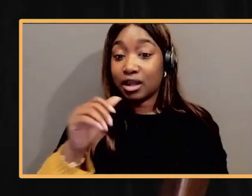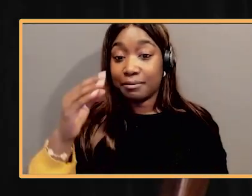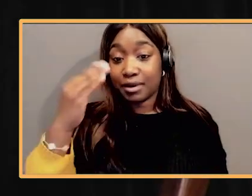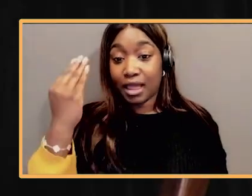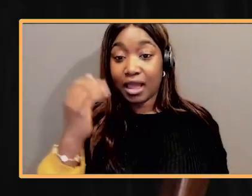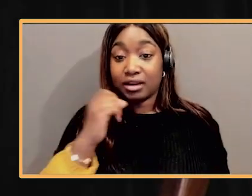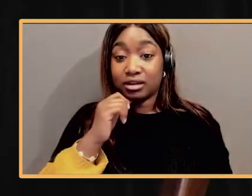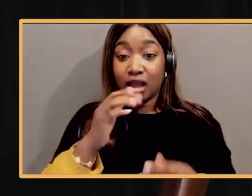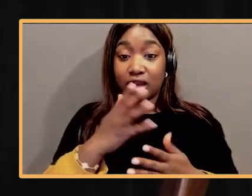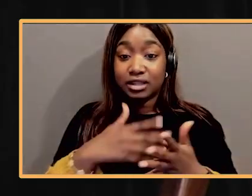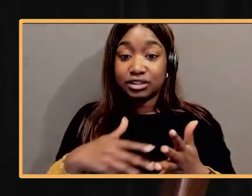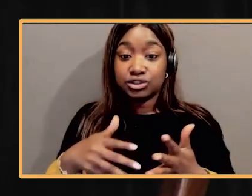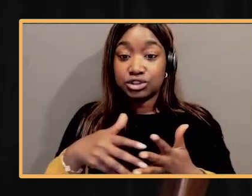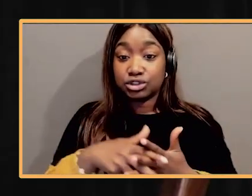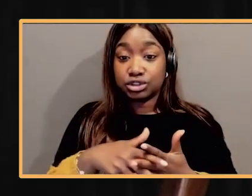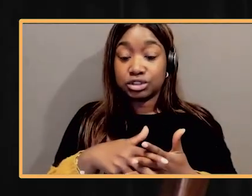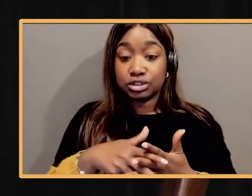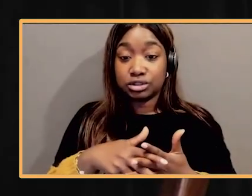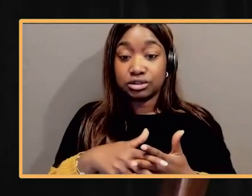non-Indigenous,